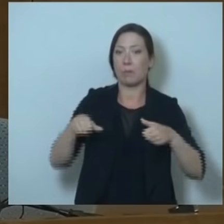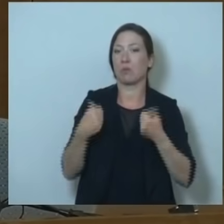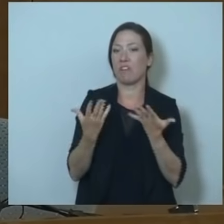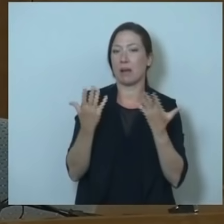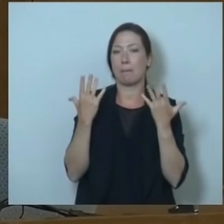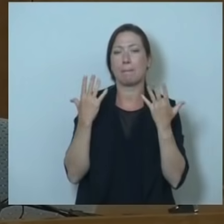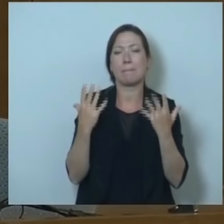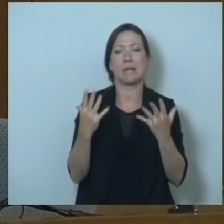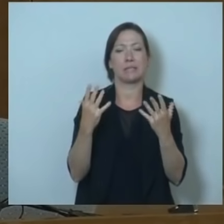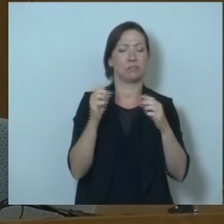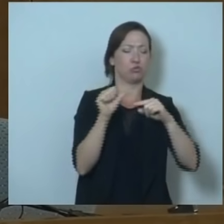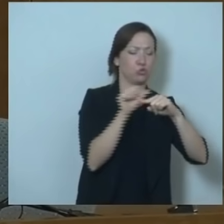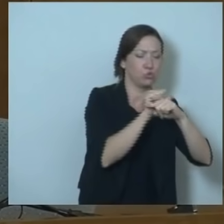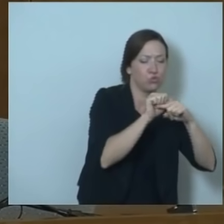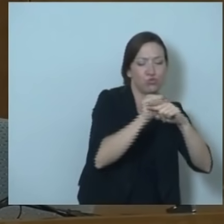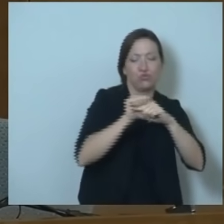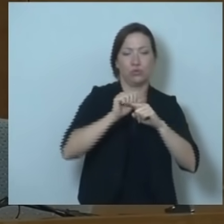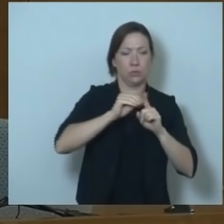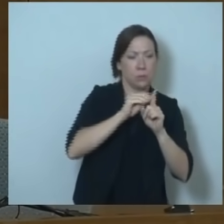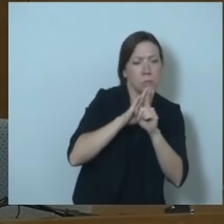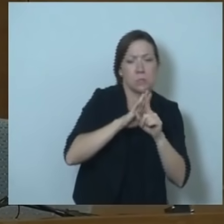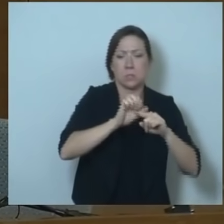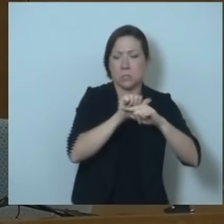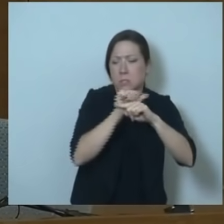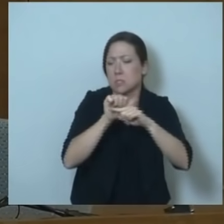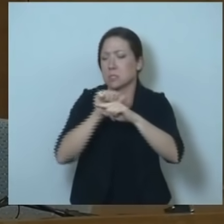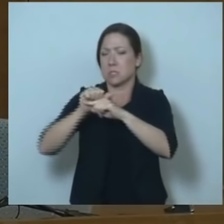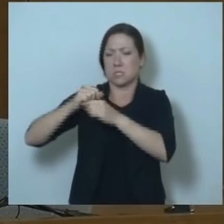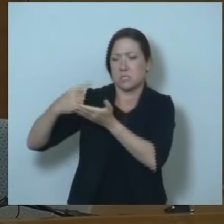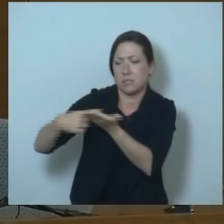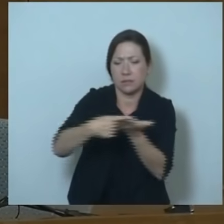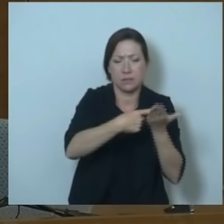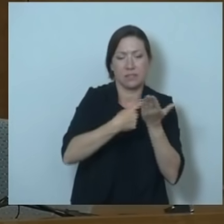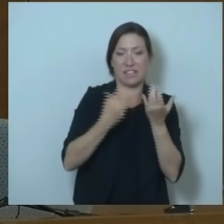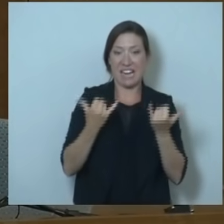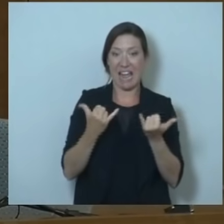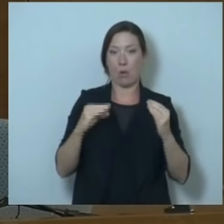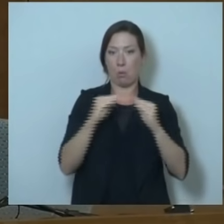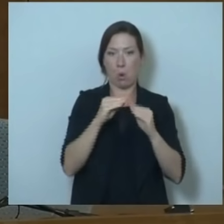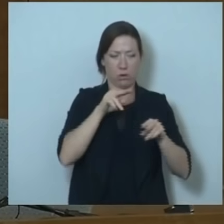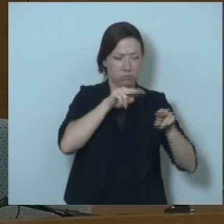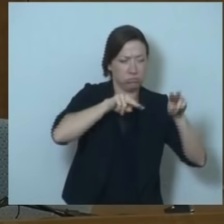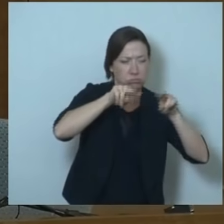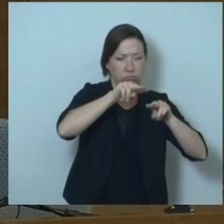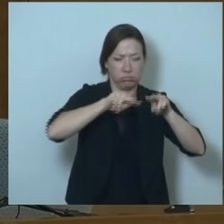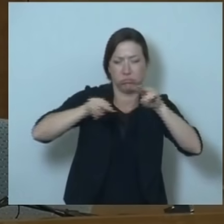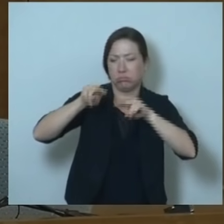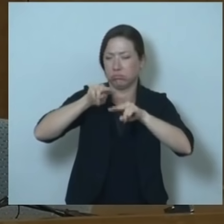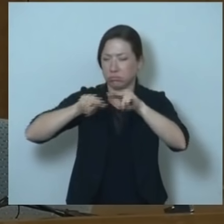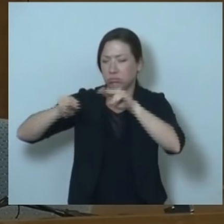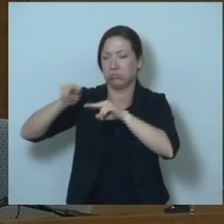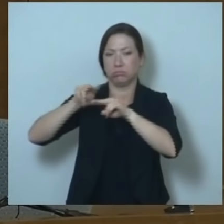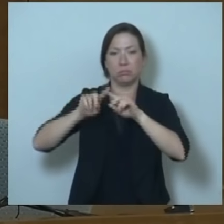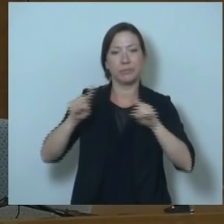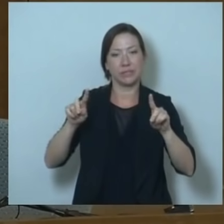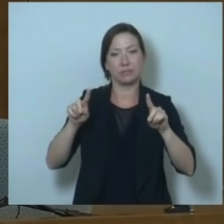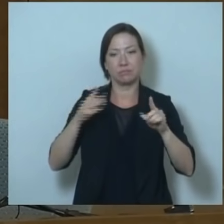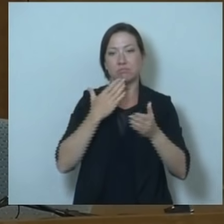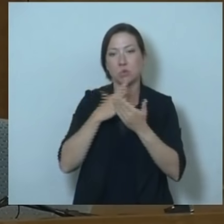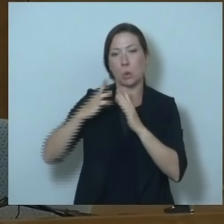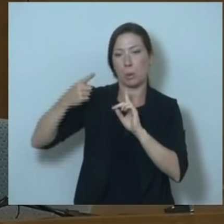talking. We are now doing surveillance, but your point is well taken that we could revisit these hard to